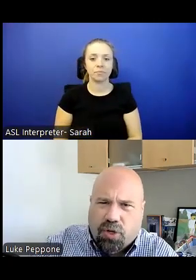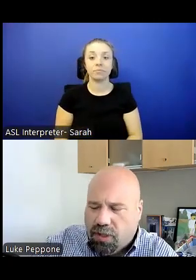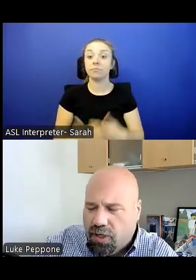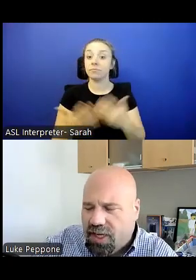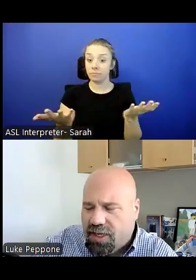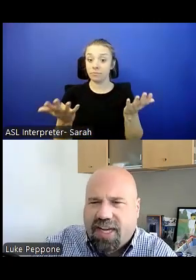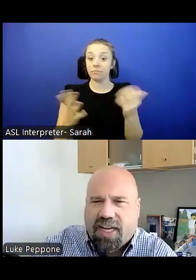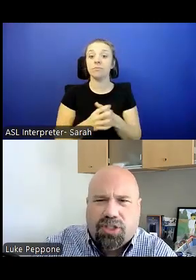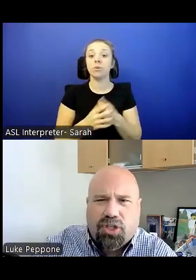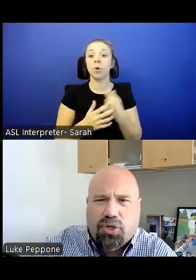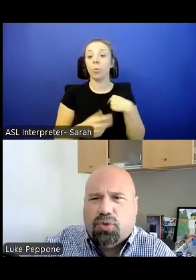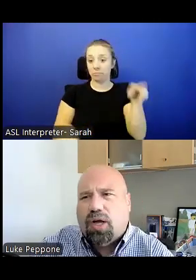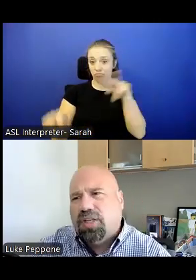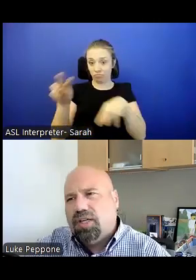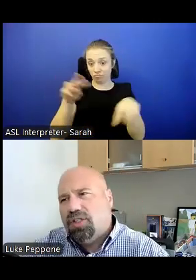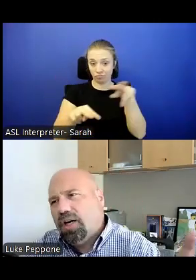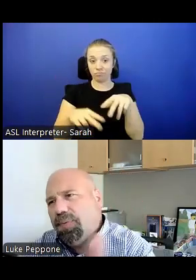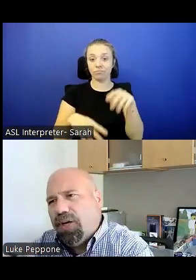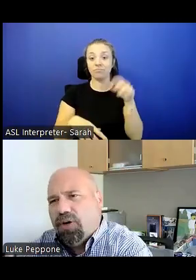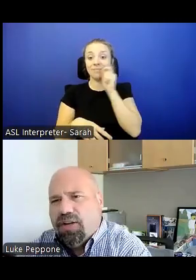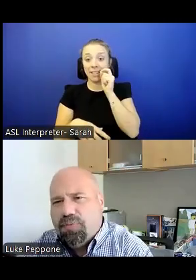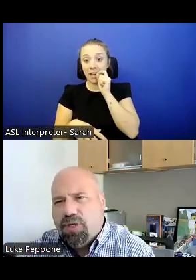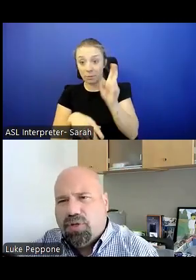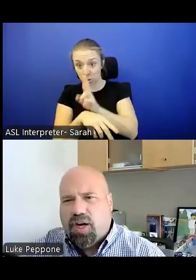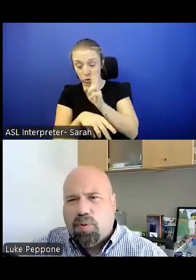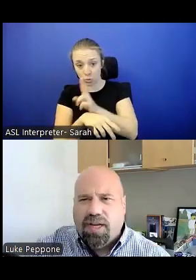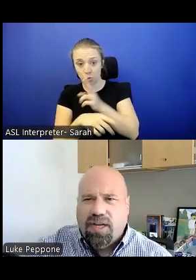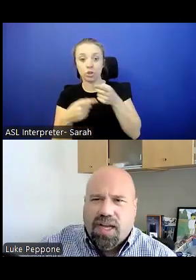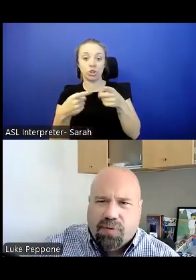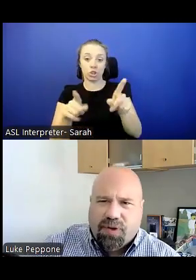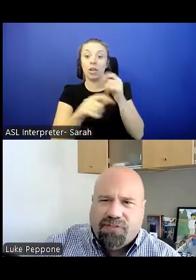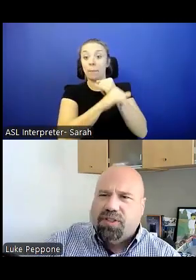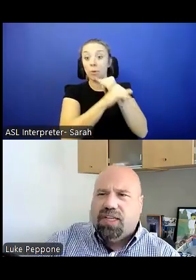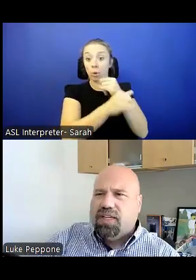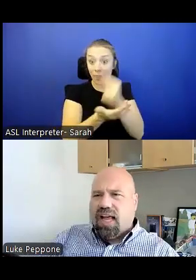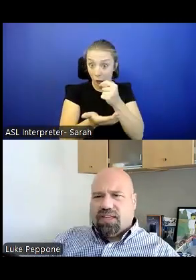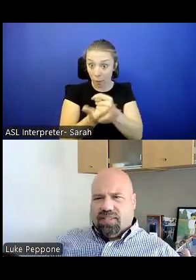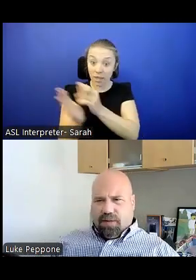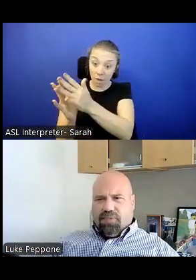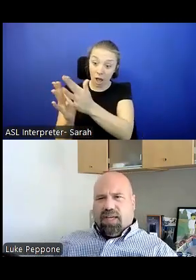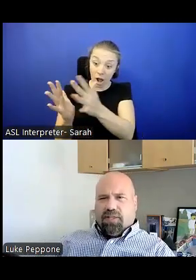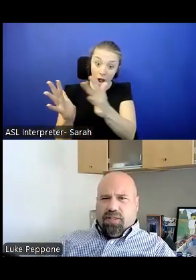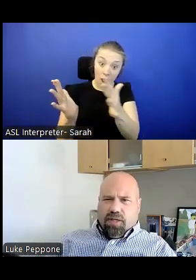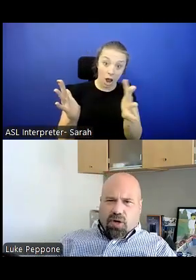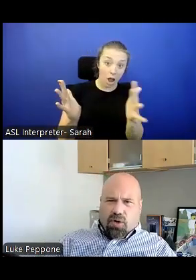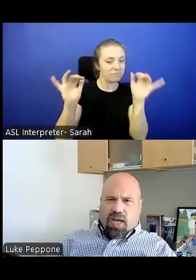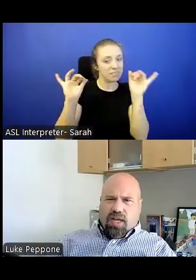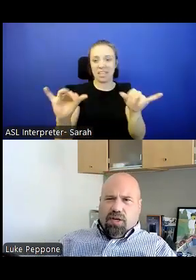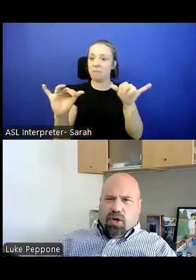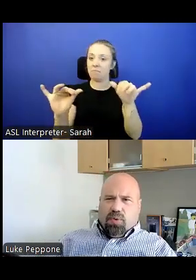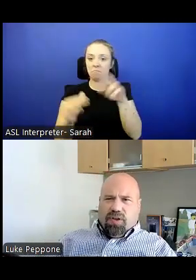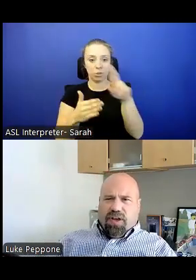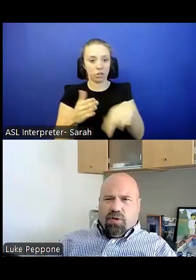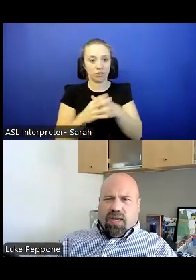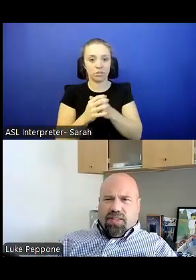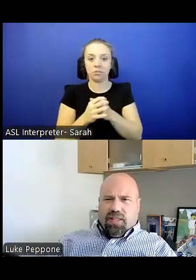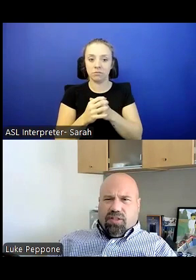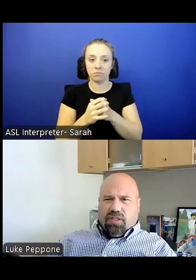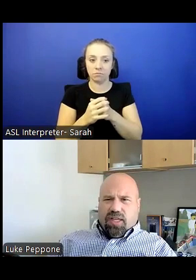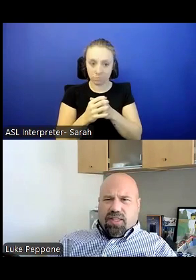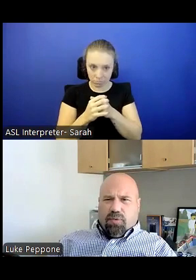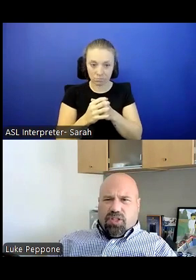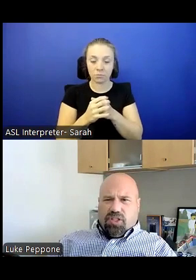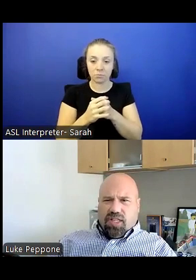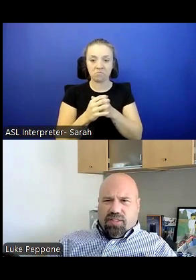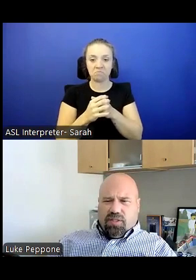Okay, so we looked at cannabis use throughout the entire period of immunotherapy, and we found the exact same thing. Okay, we found that